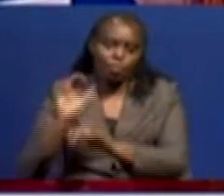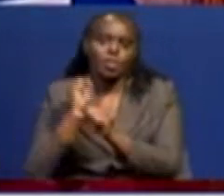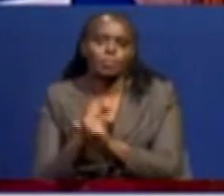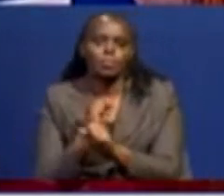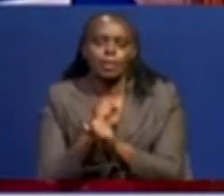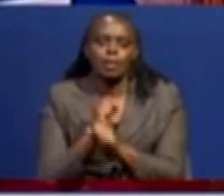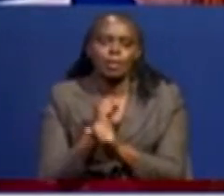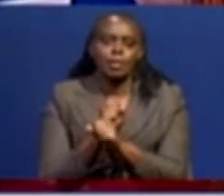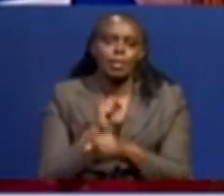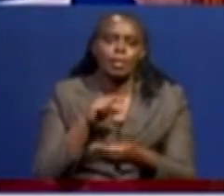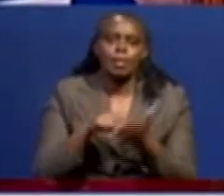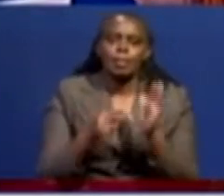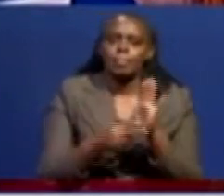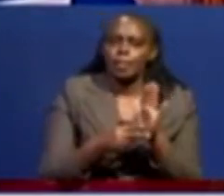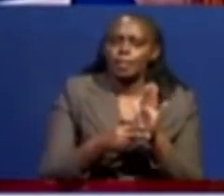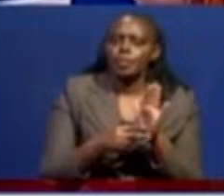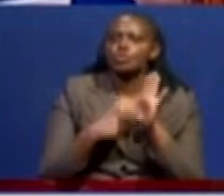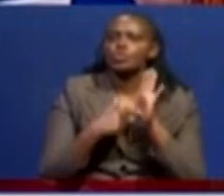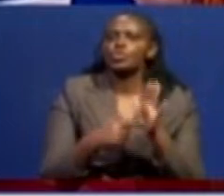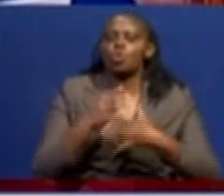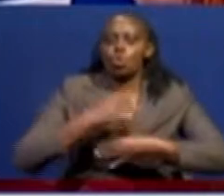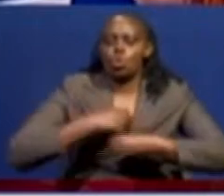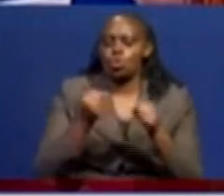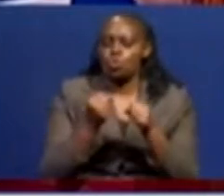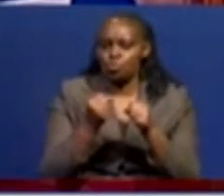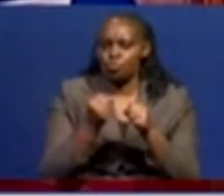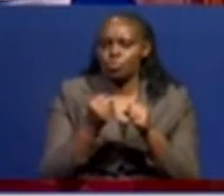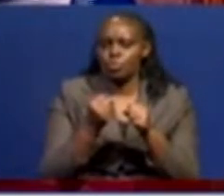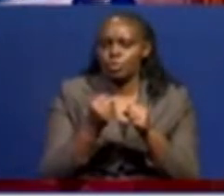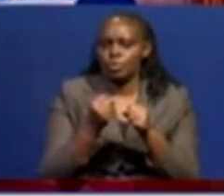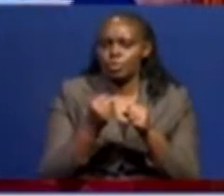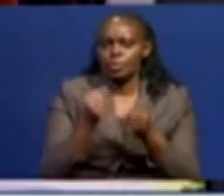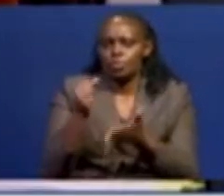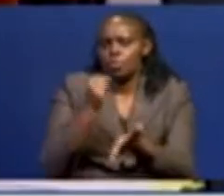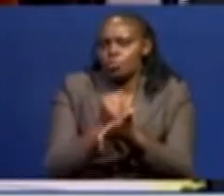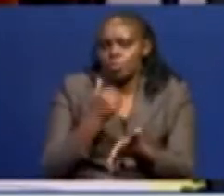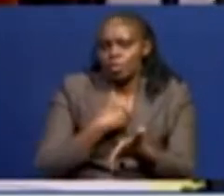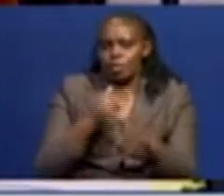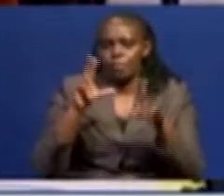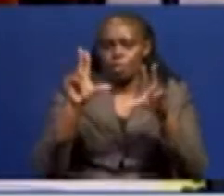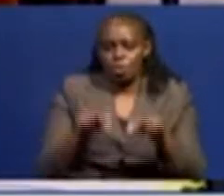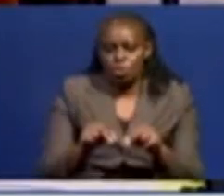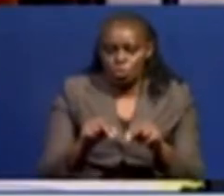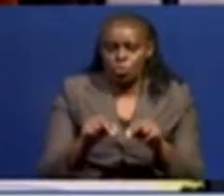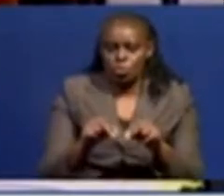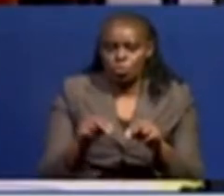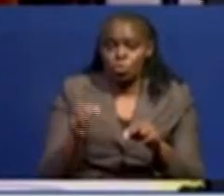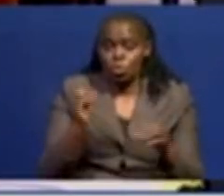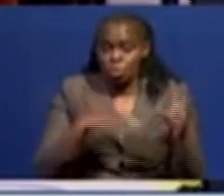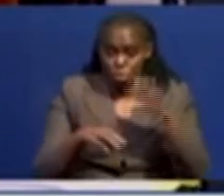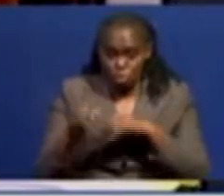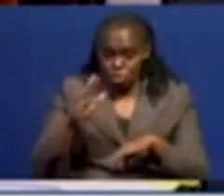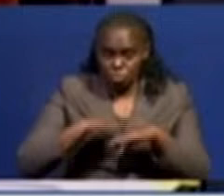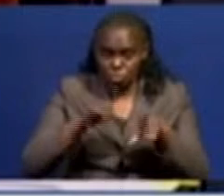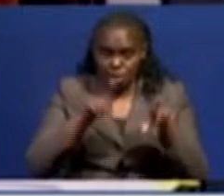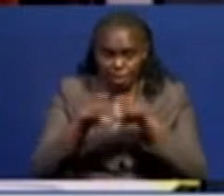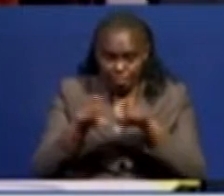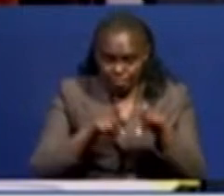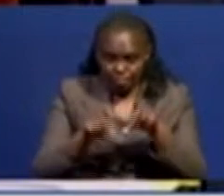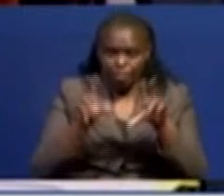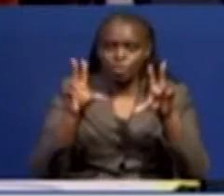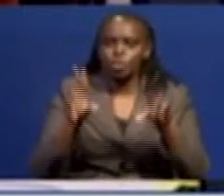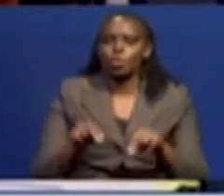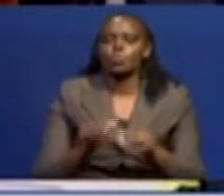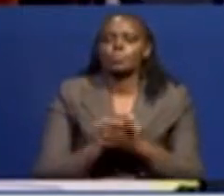Yes. Does that inspire confidence in her office? No. Does it contribute to